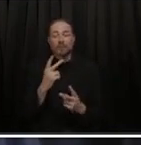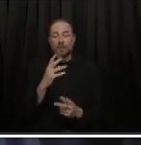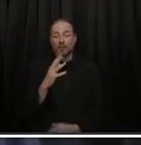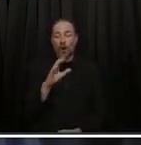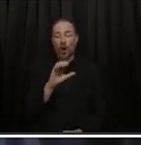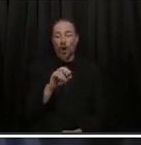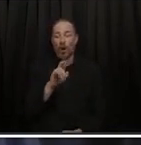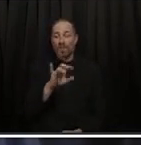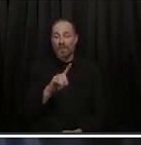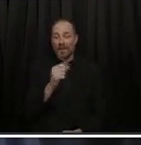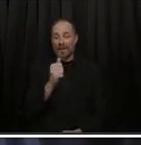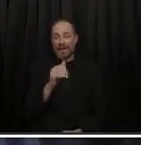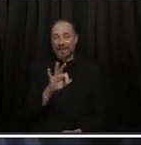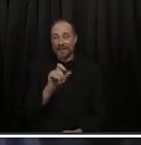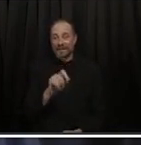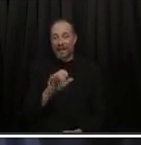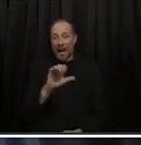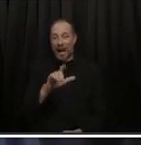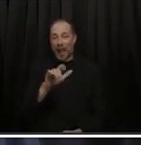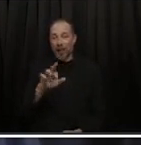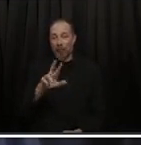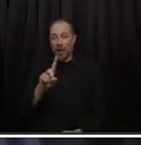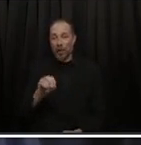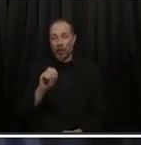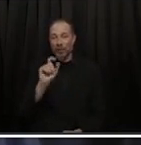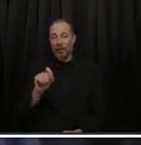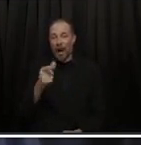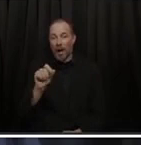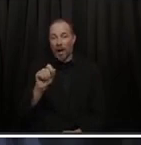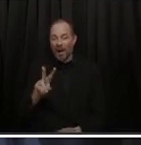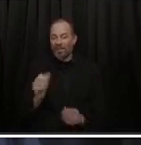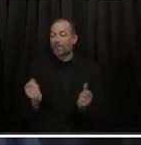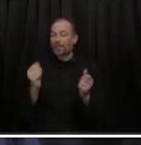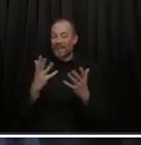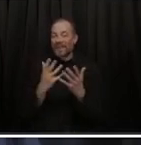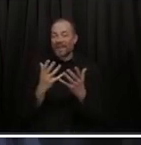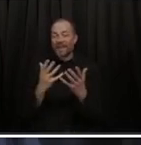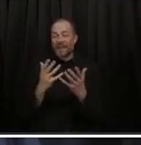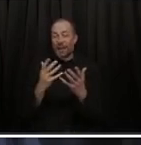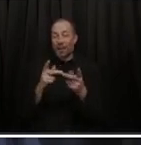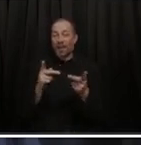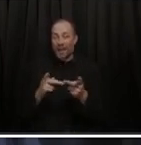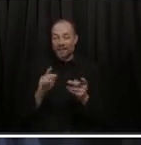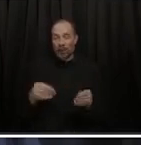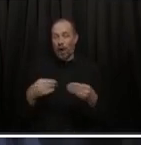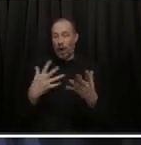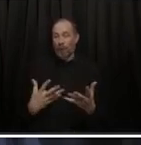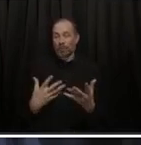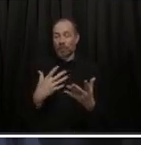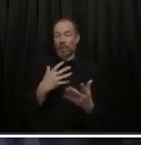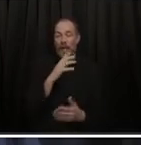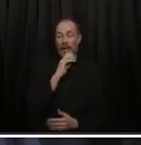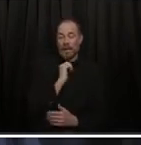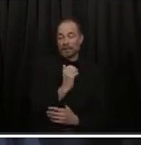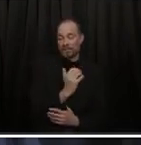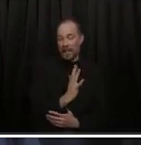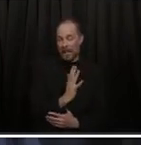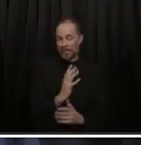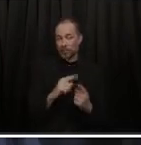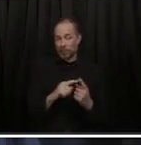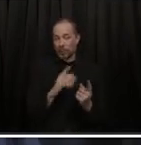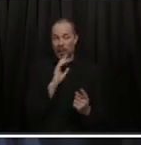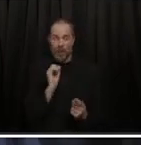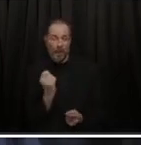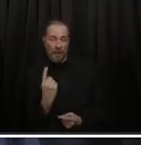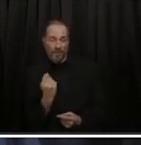covid19.colorado.gov and click on vaccines. Most of the vaccine sites offering vaccines for 5 to 11-year-olds. The parents can get the booster at the same time. It's very